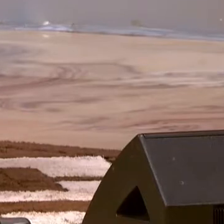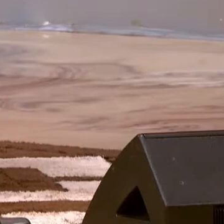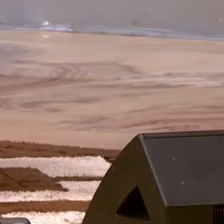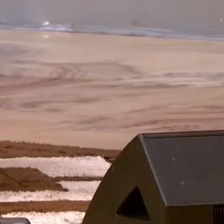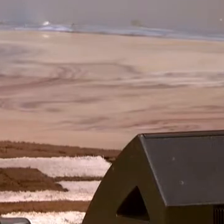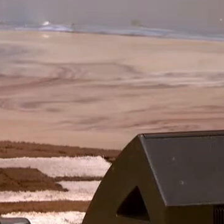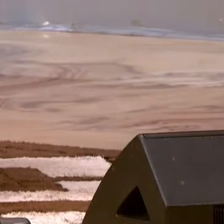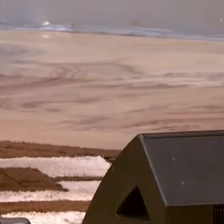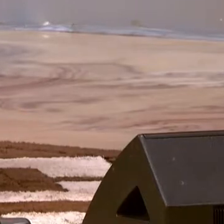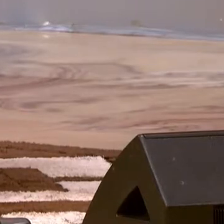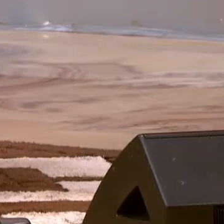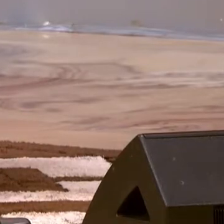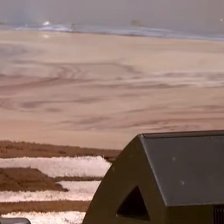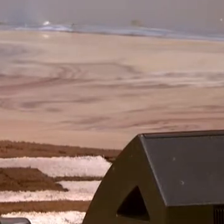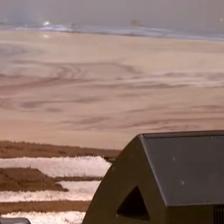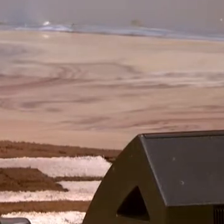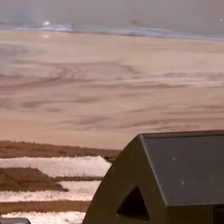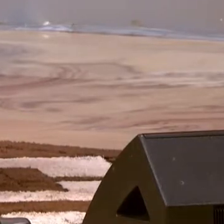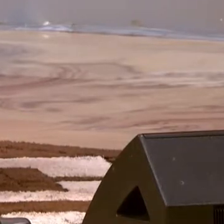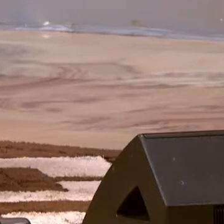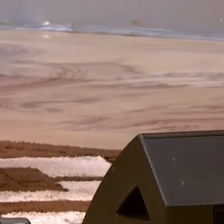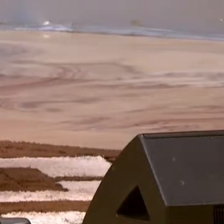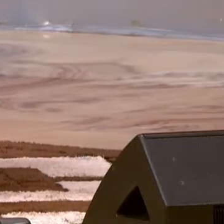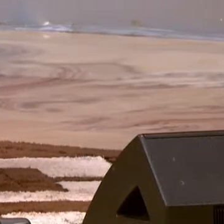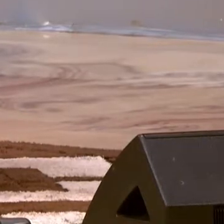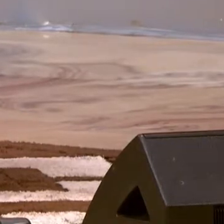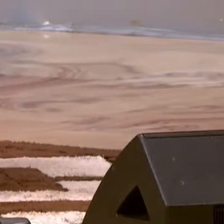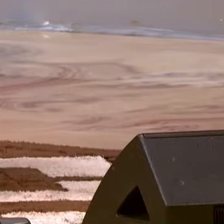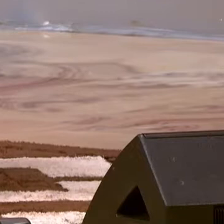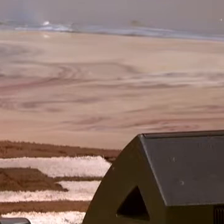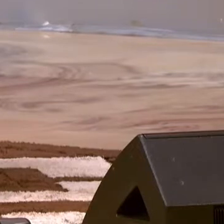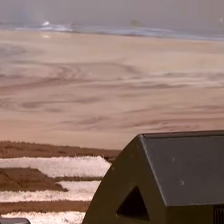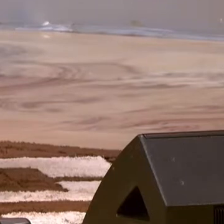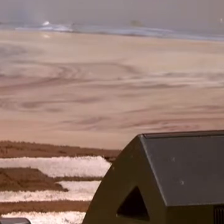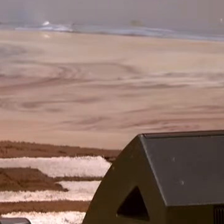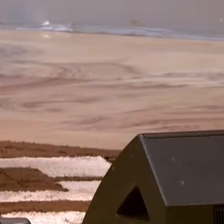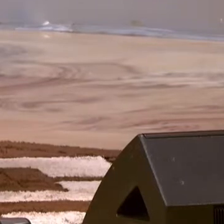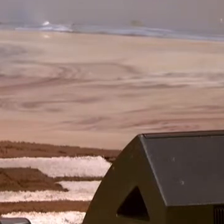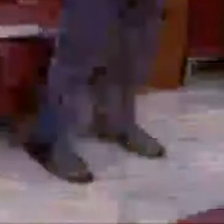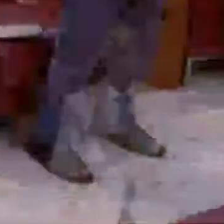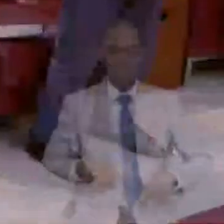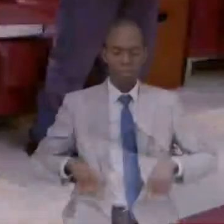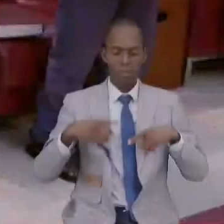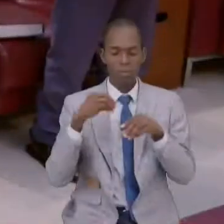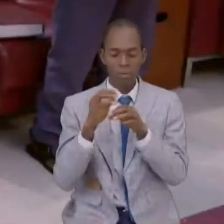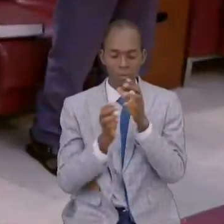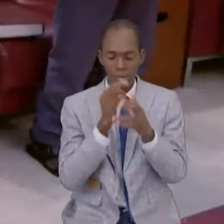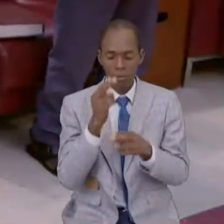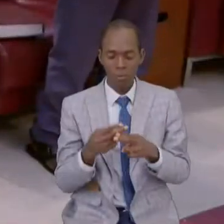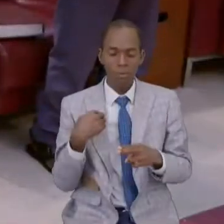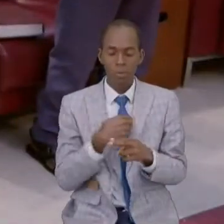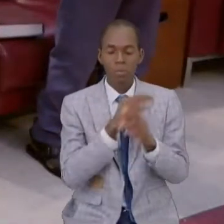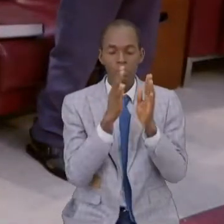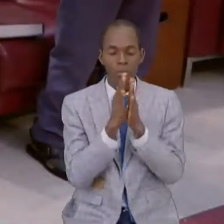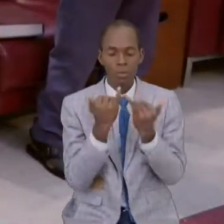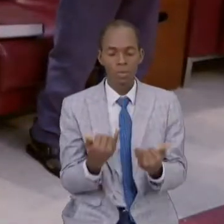the grace of God will increase and multiply in our lives in Jesus' name. We pray that